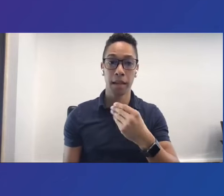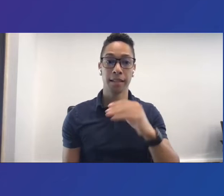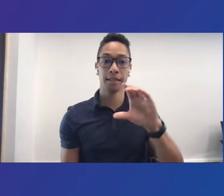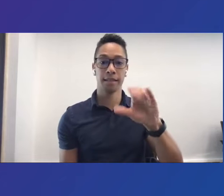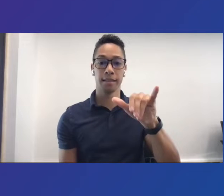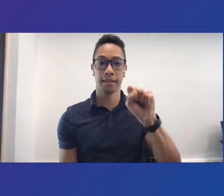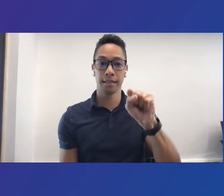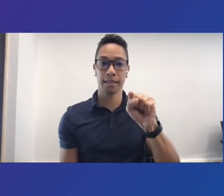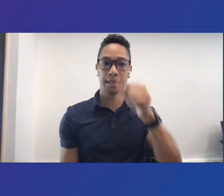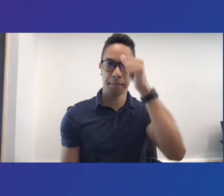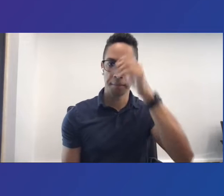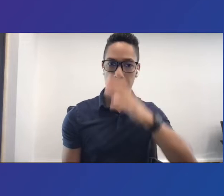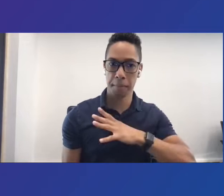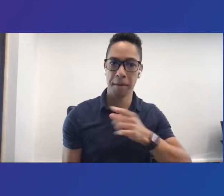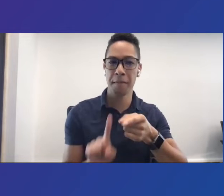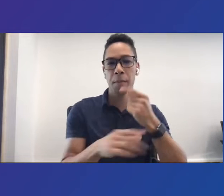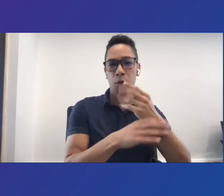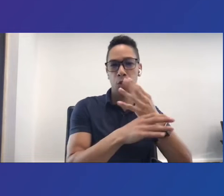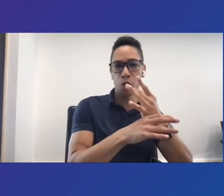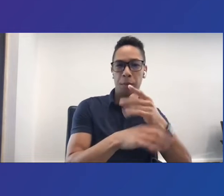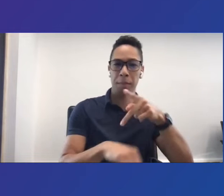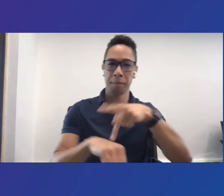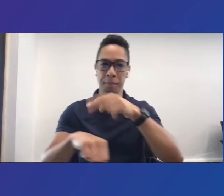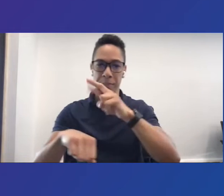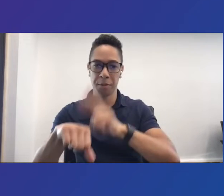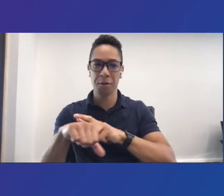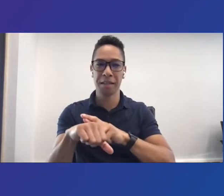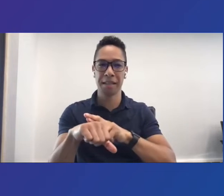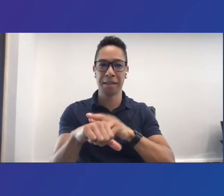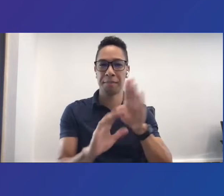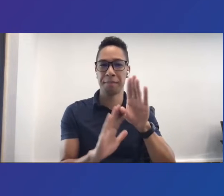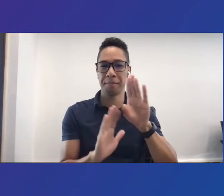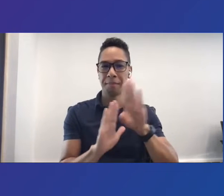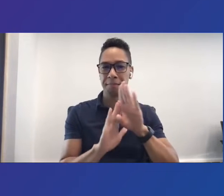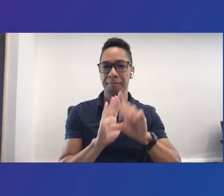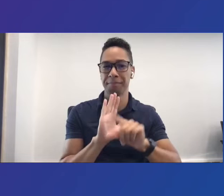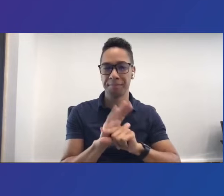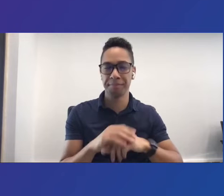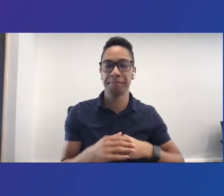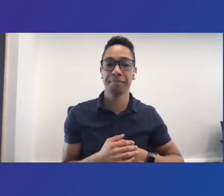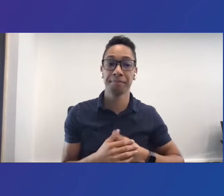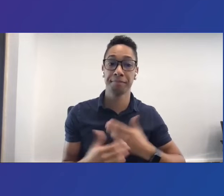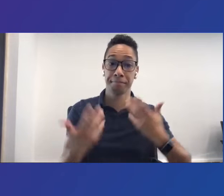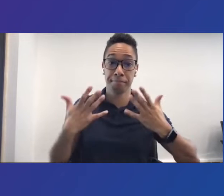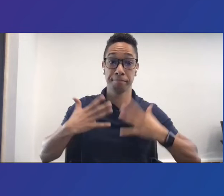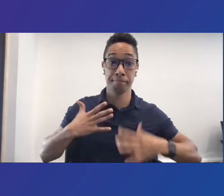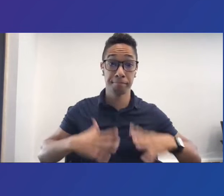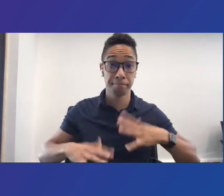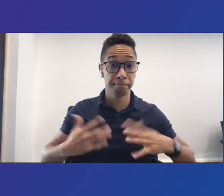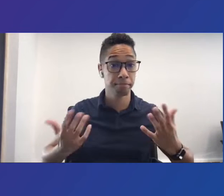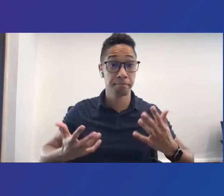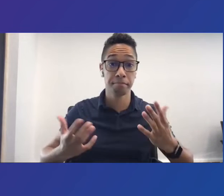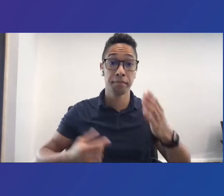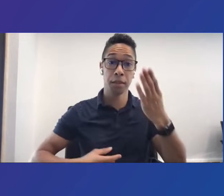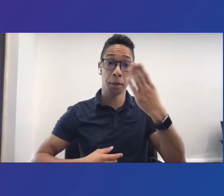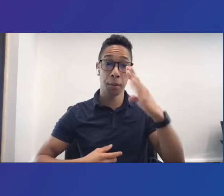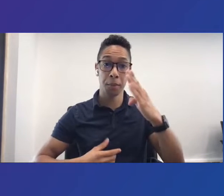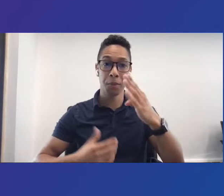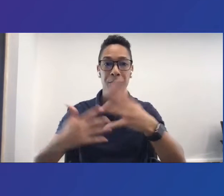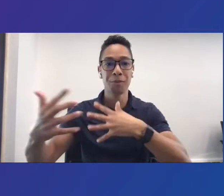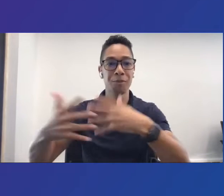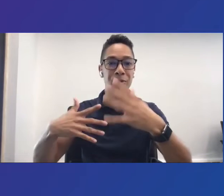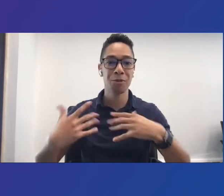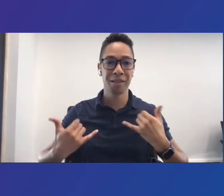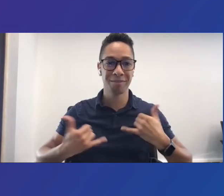cisgender male of German and Puerto Rican descent. I am wearing a blue and gray patterned